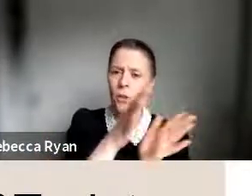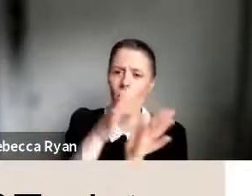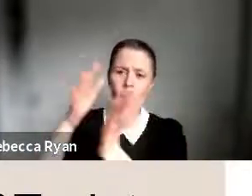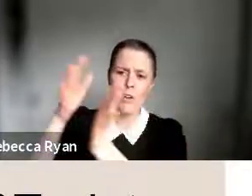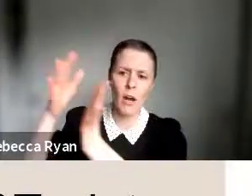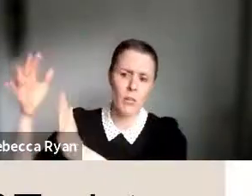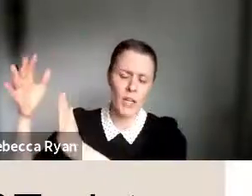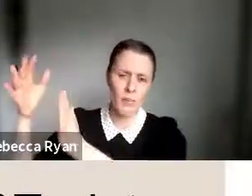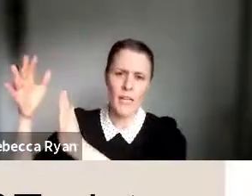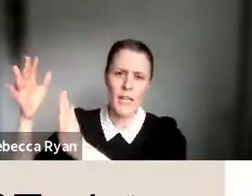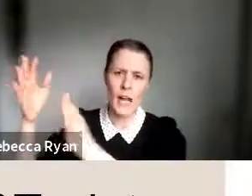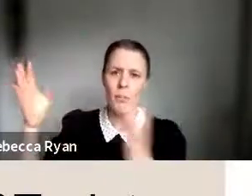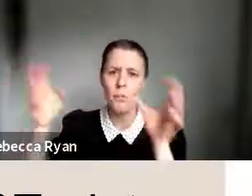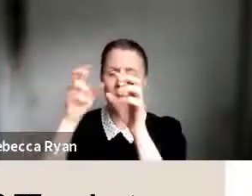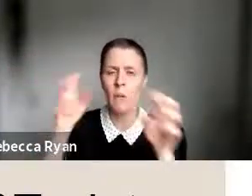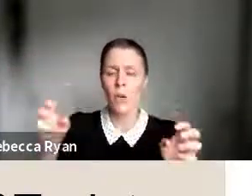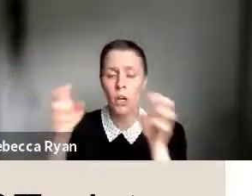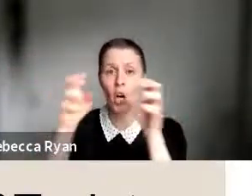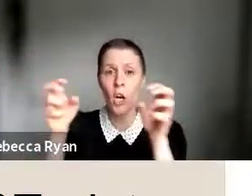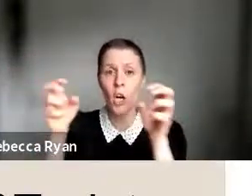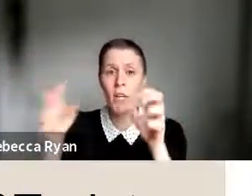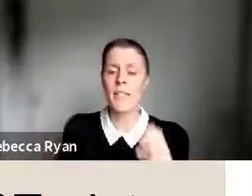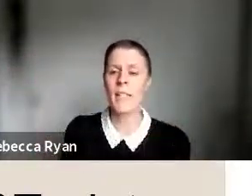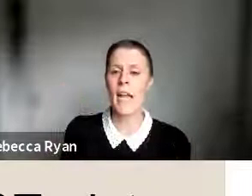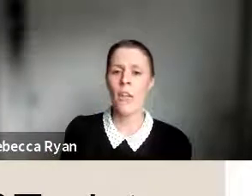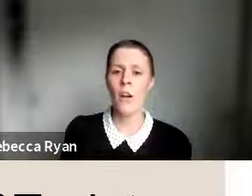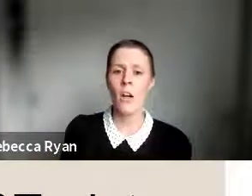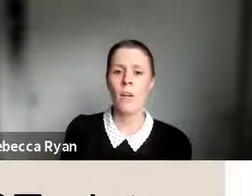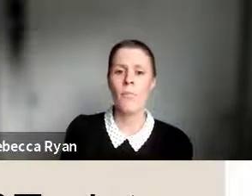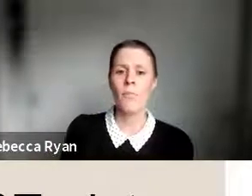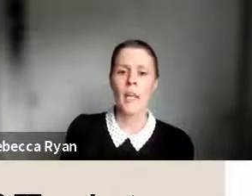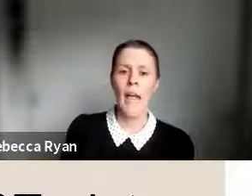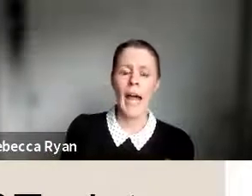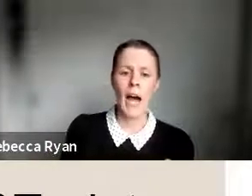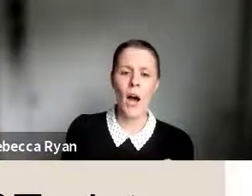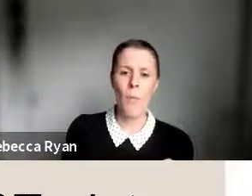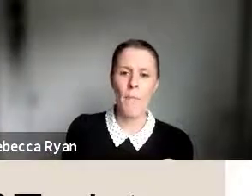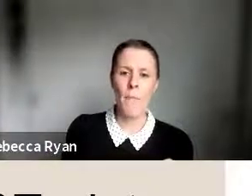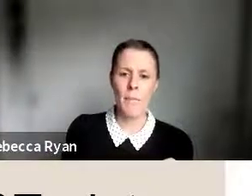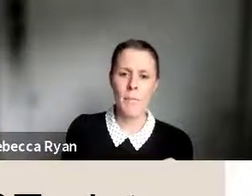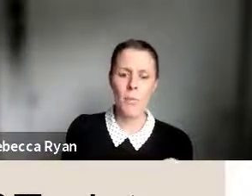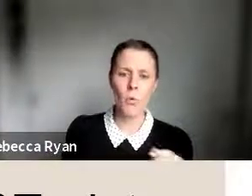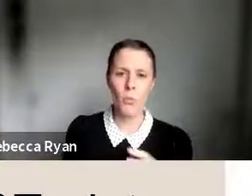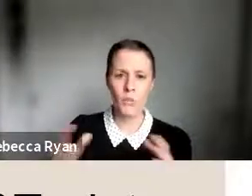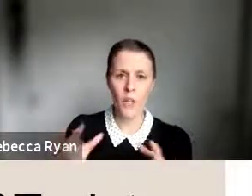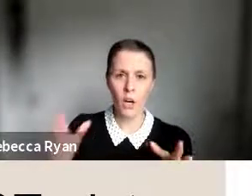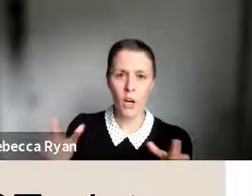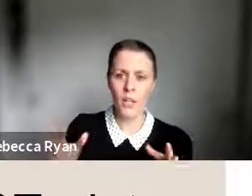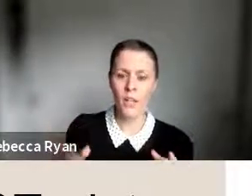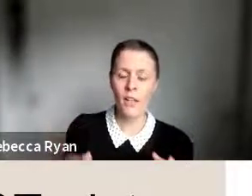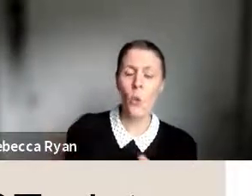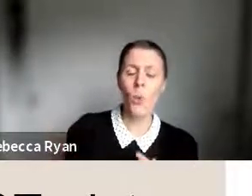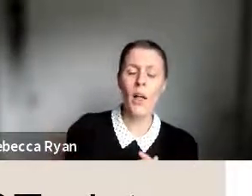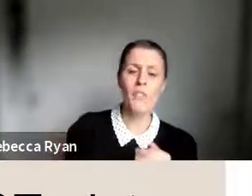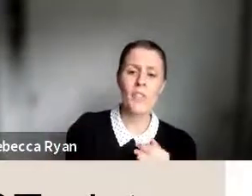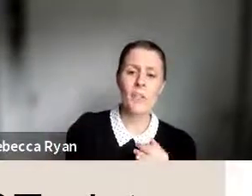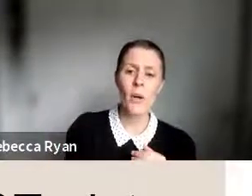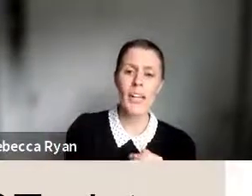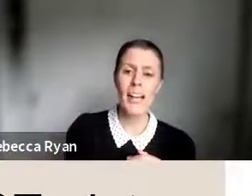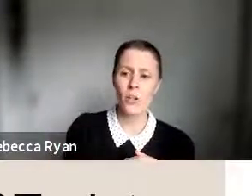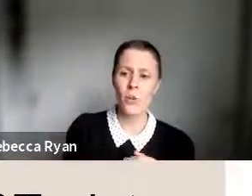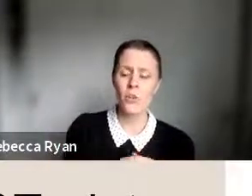happens. We know that thrombocytopenia happens, but they were occurring together. How many people was it occurring in? Well,